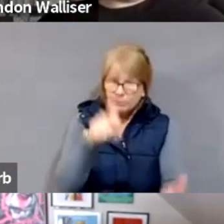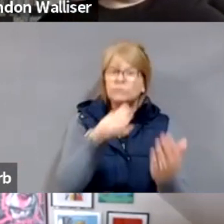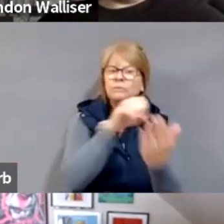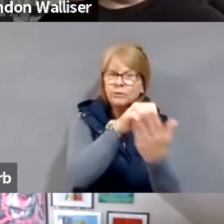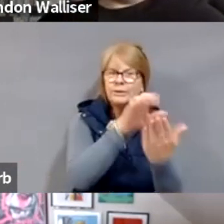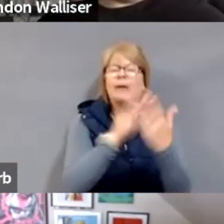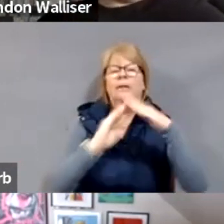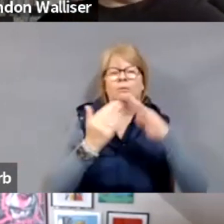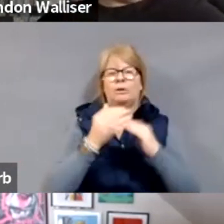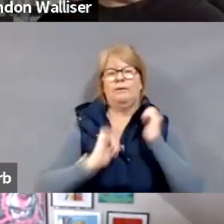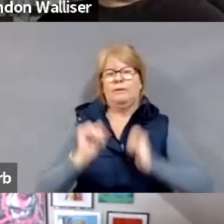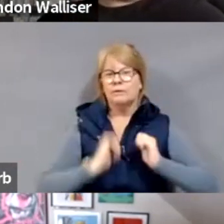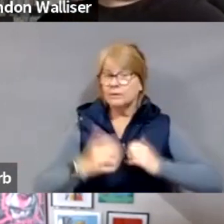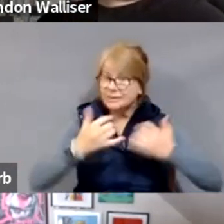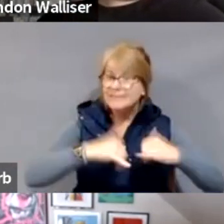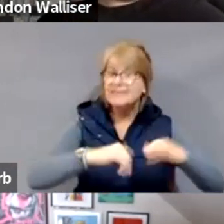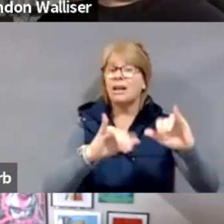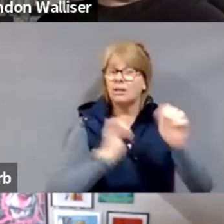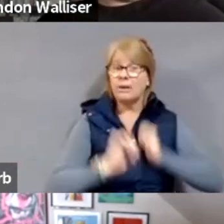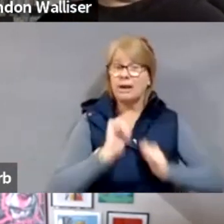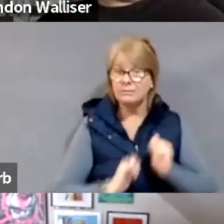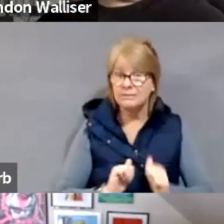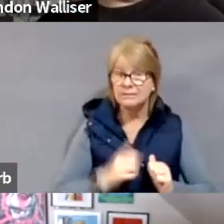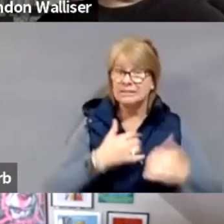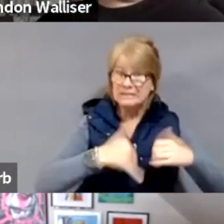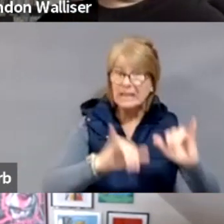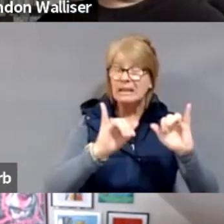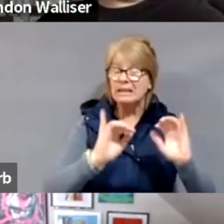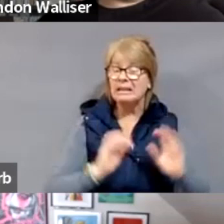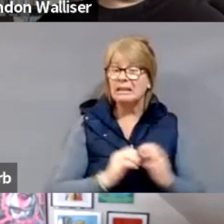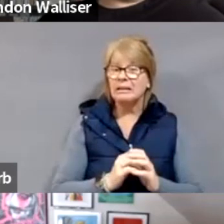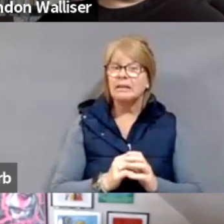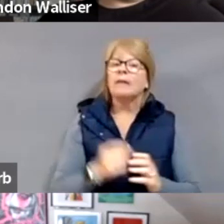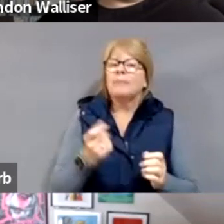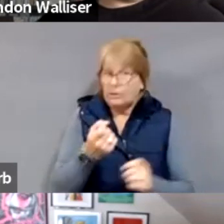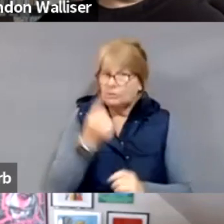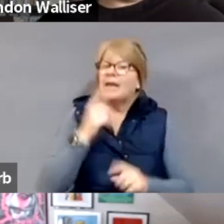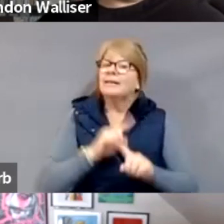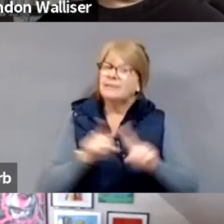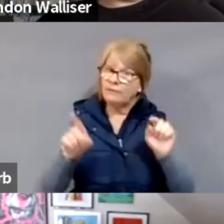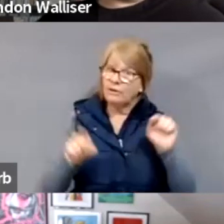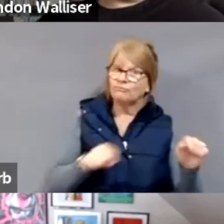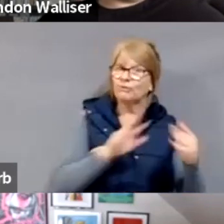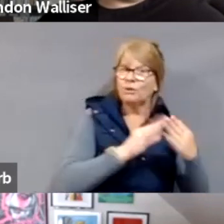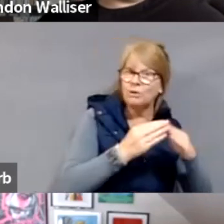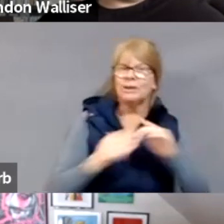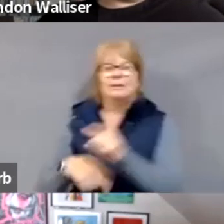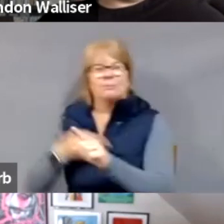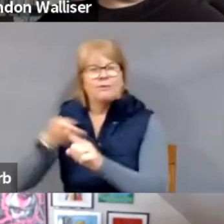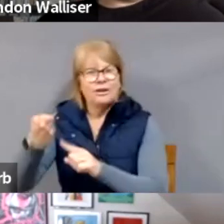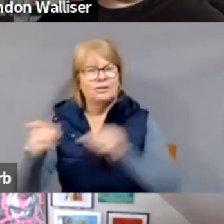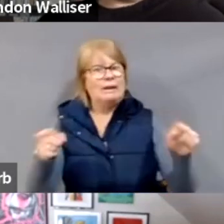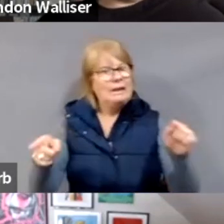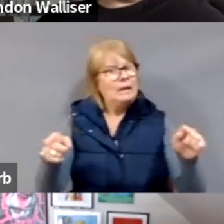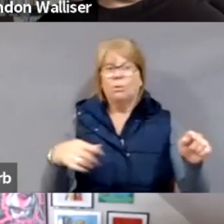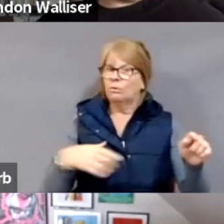community theater. You're still doing the work, but as Jennifer said, it's like, it is a bit of a different muscle. But what you could do if you're getting